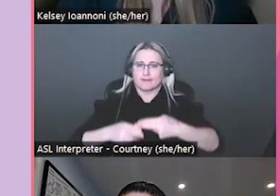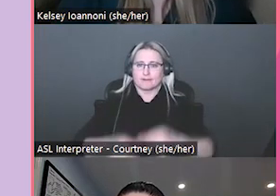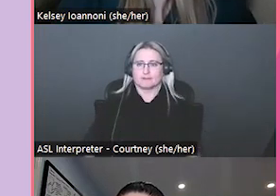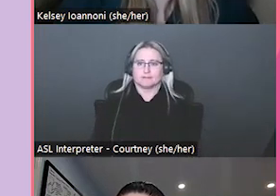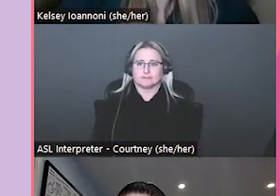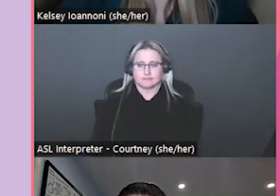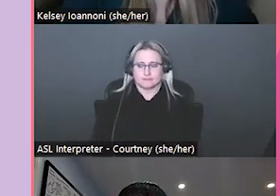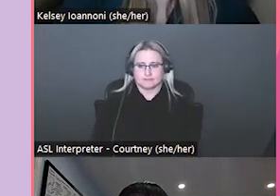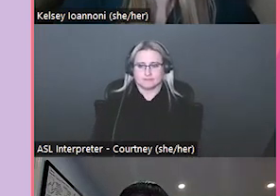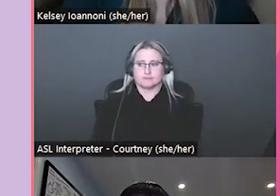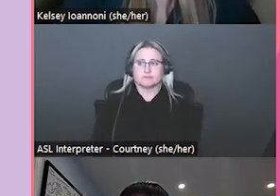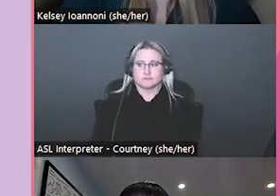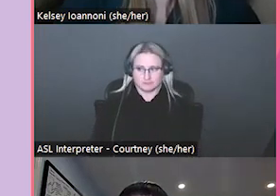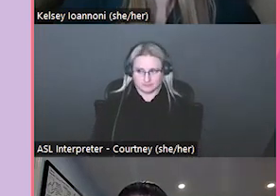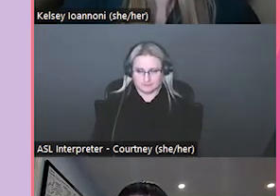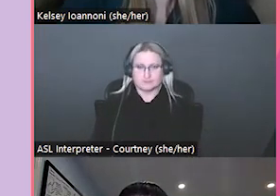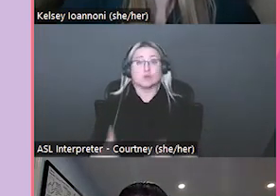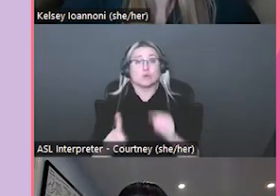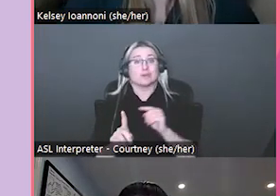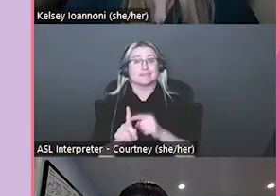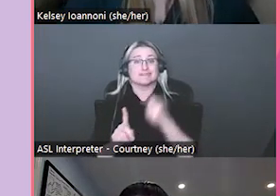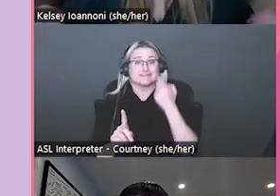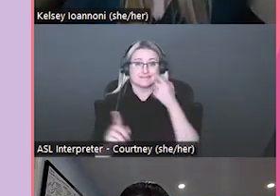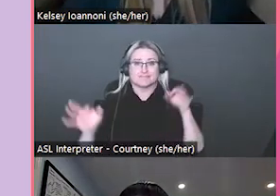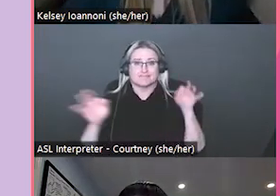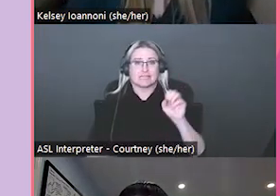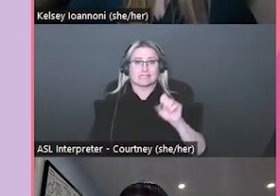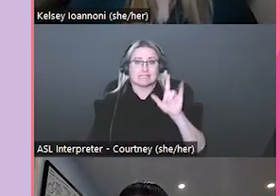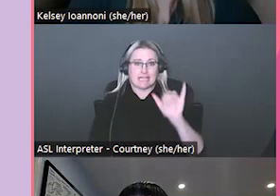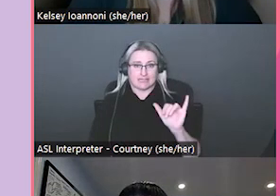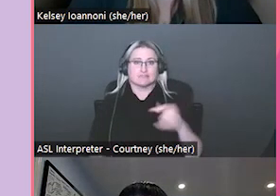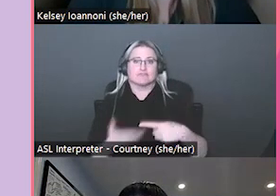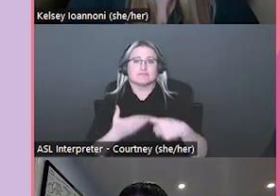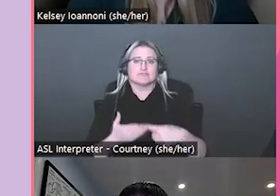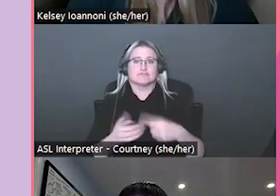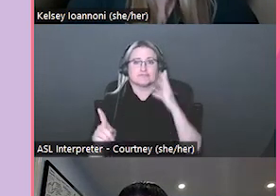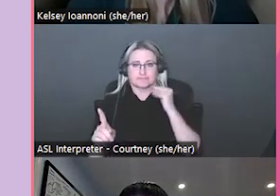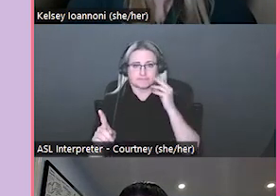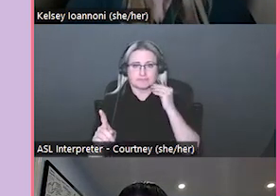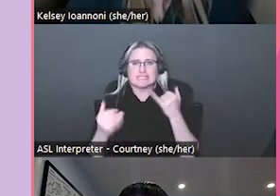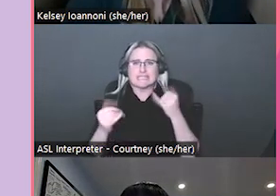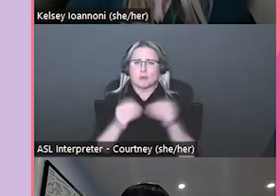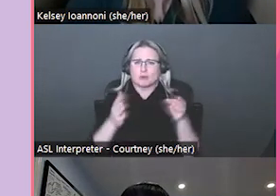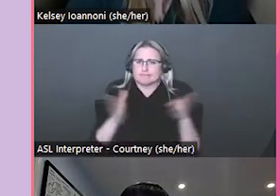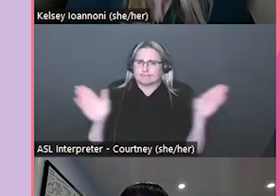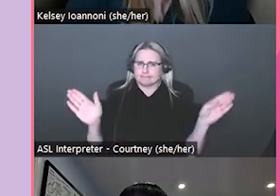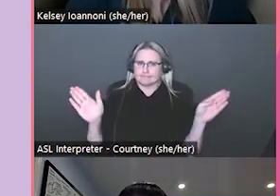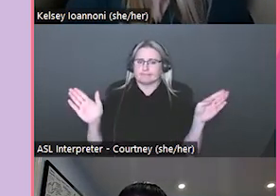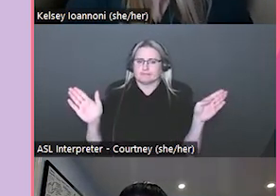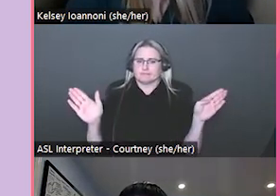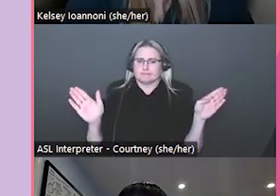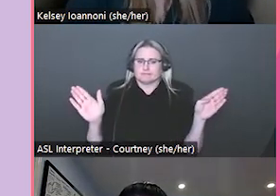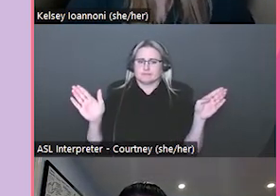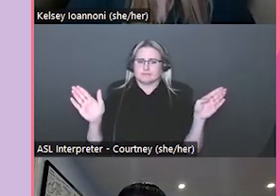In discussing Sally's individual experience here, I want us to zoom out and understand how experiences in healthcare settings